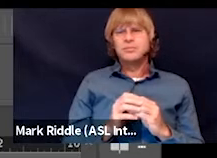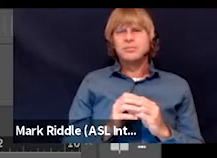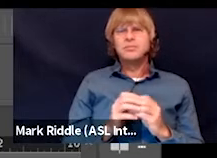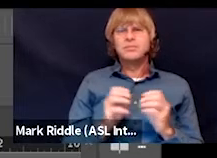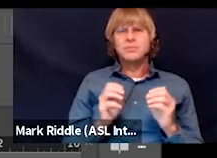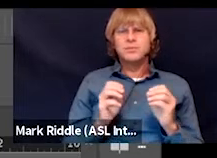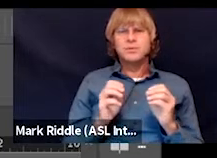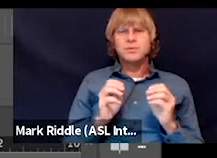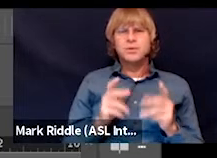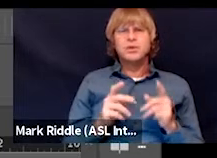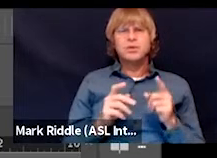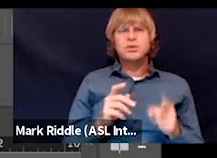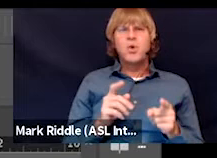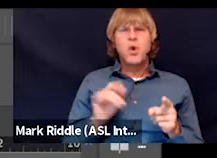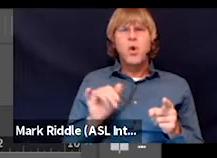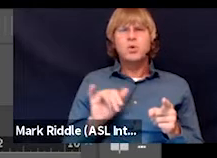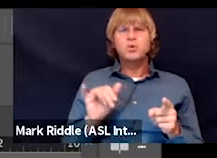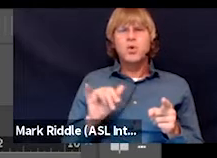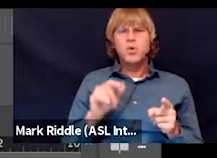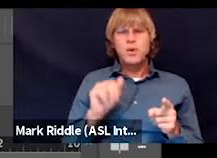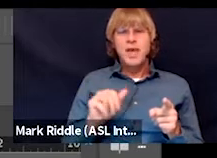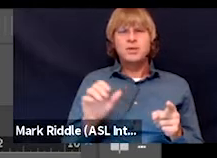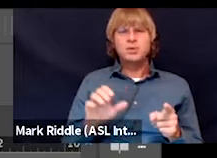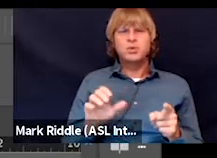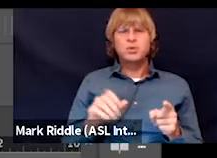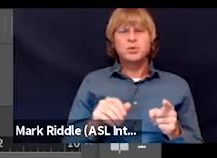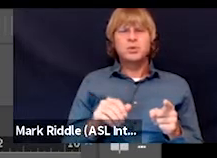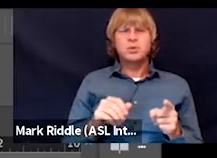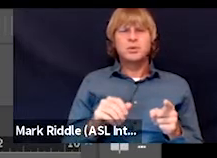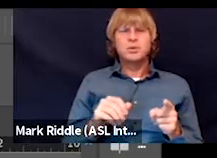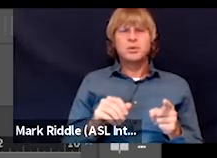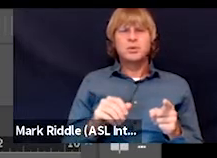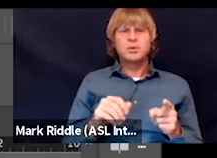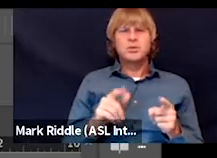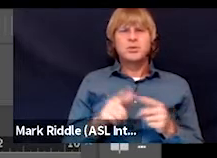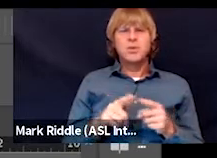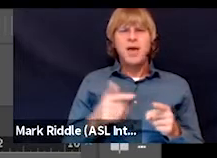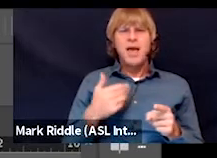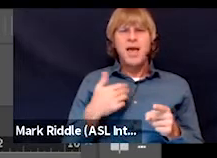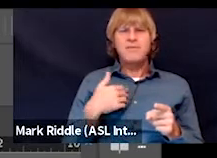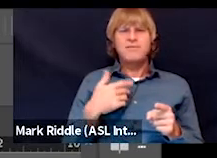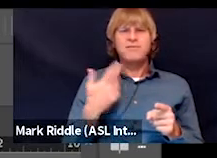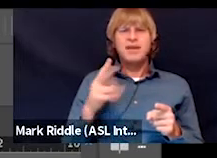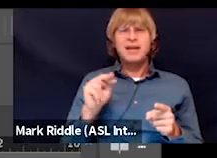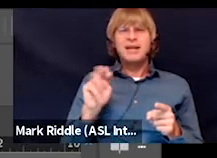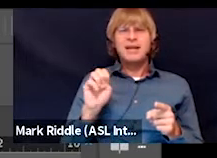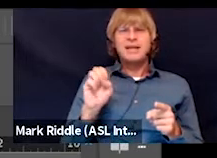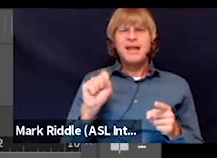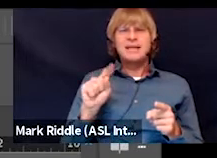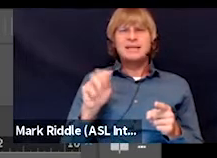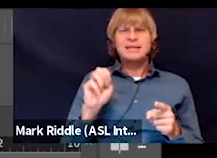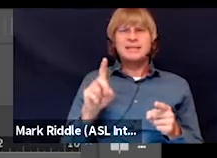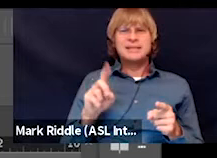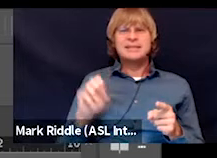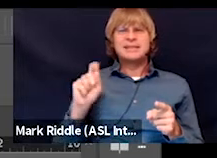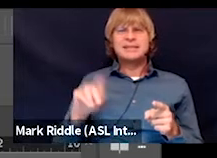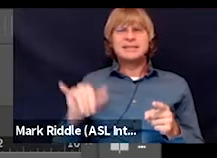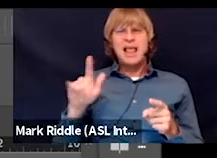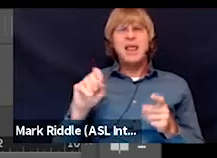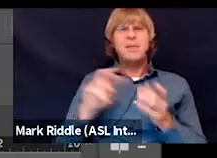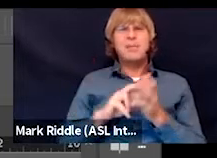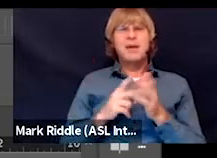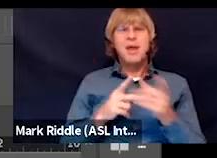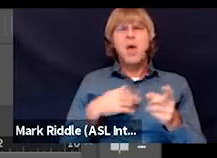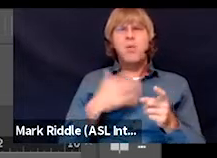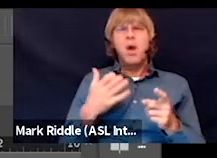Okay. So also you can do things like have a nested style, which tells you that I want